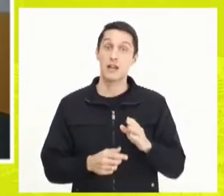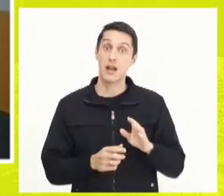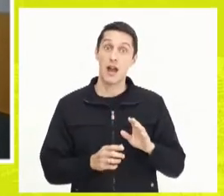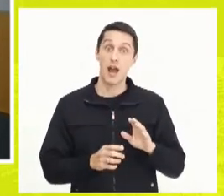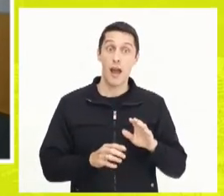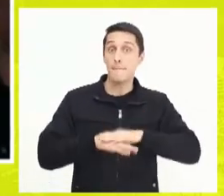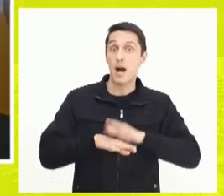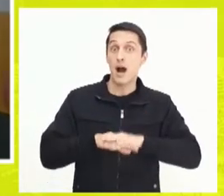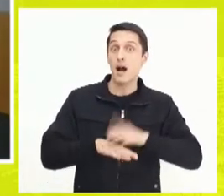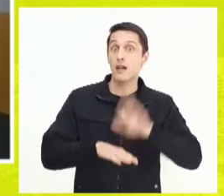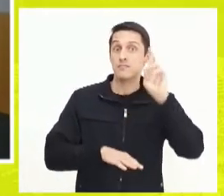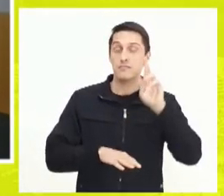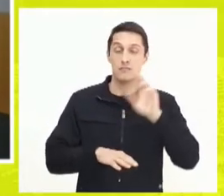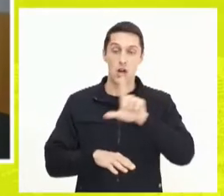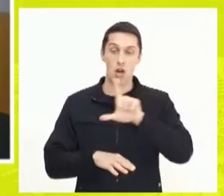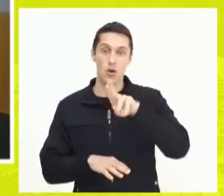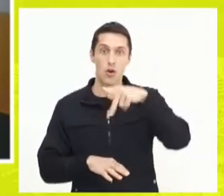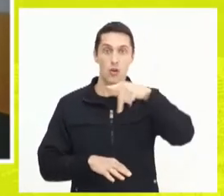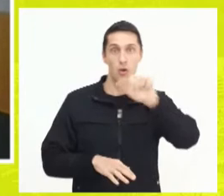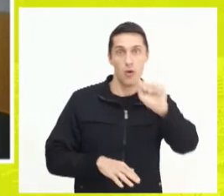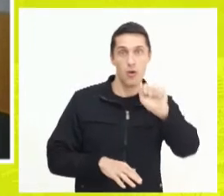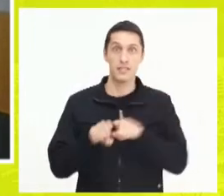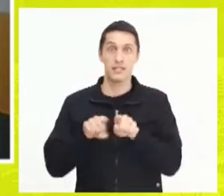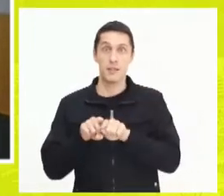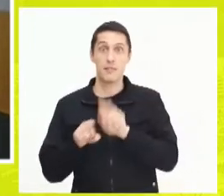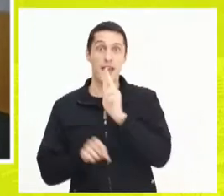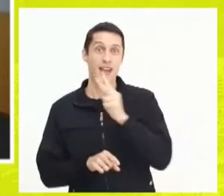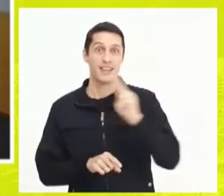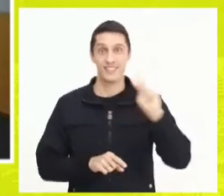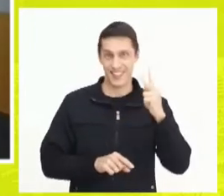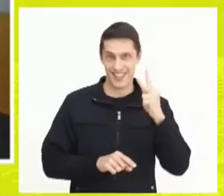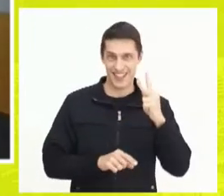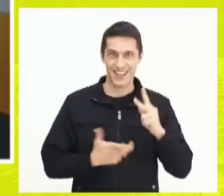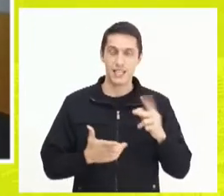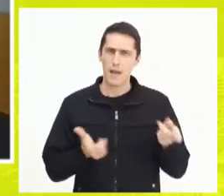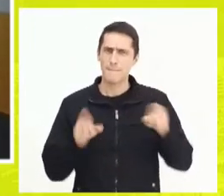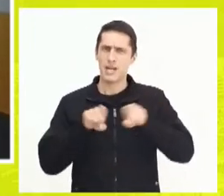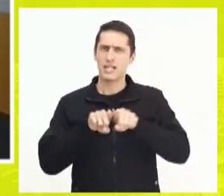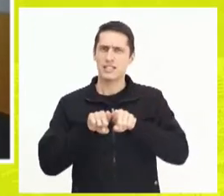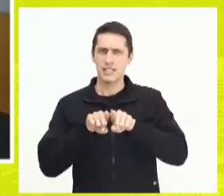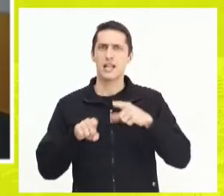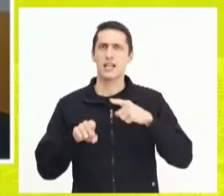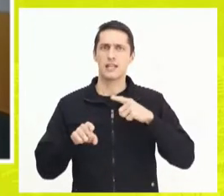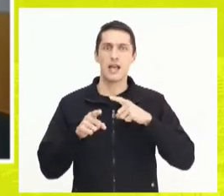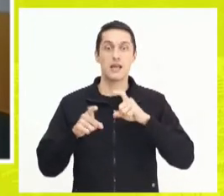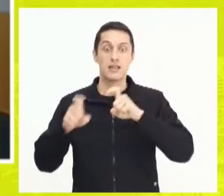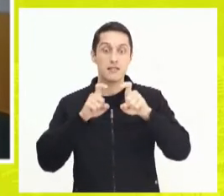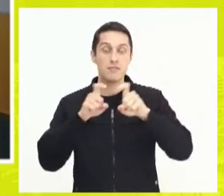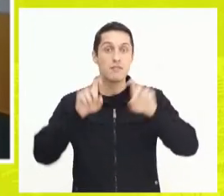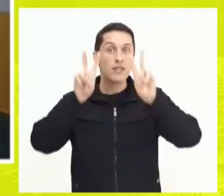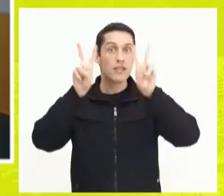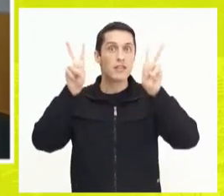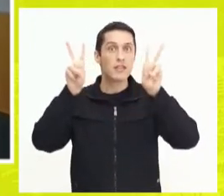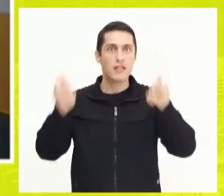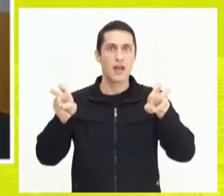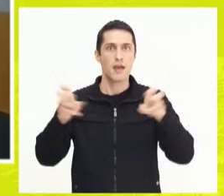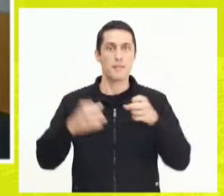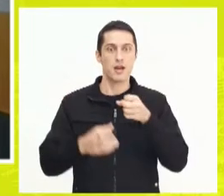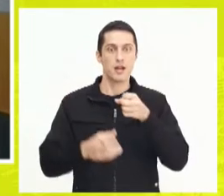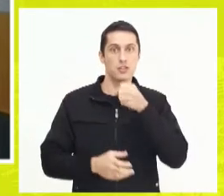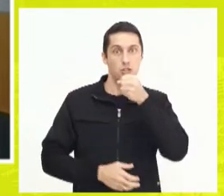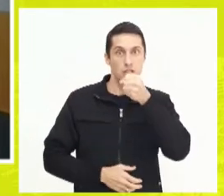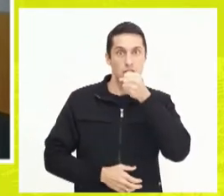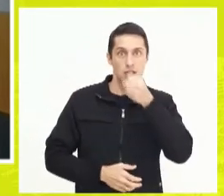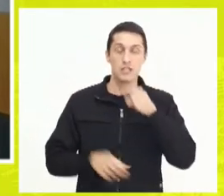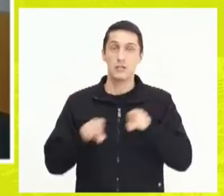and it's together with lupa agents and hacks to hackers and the debate